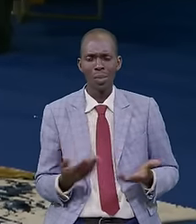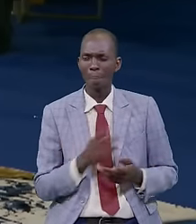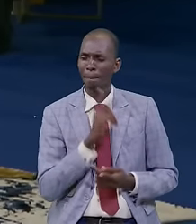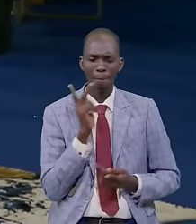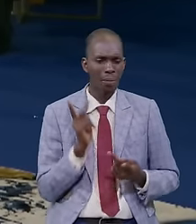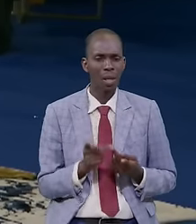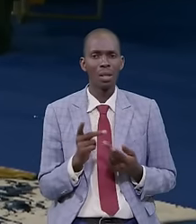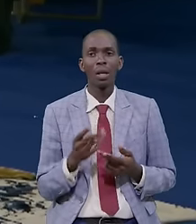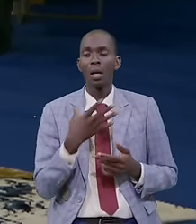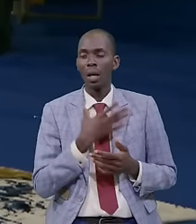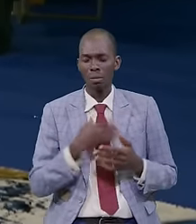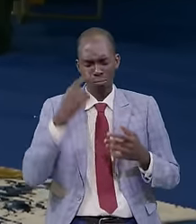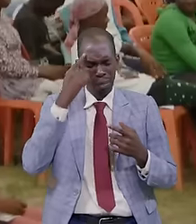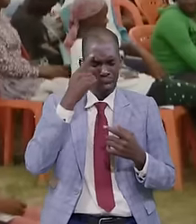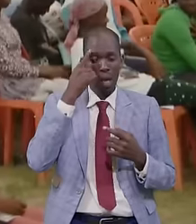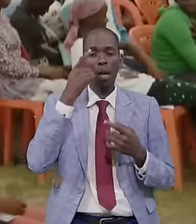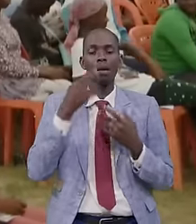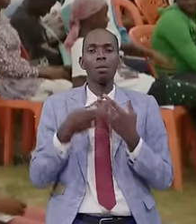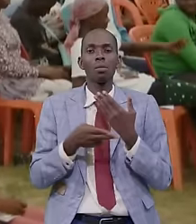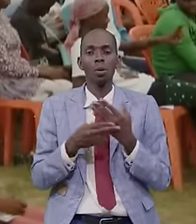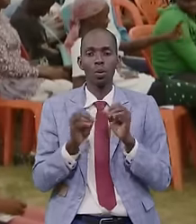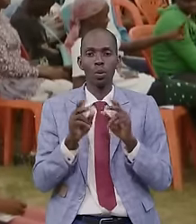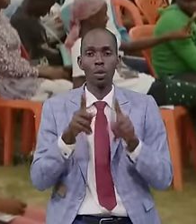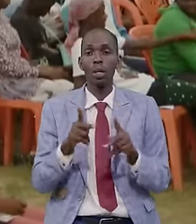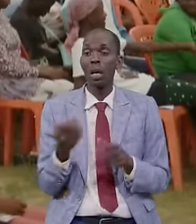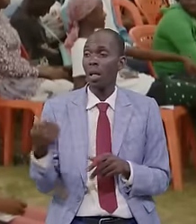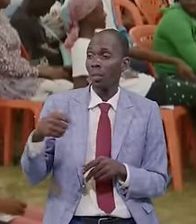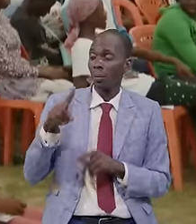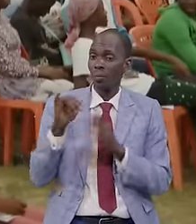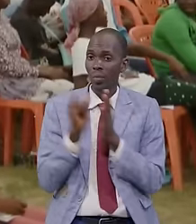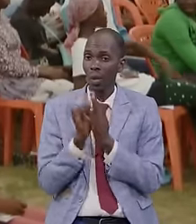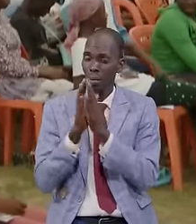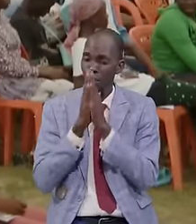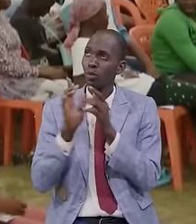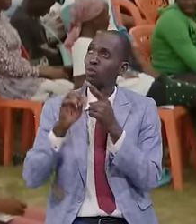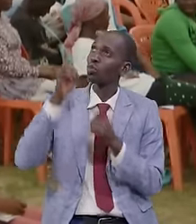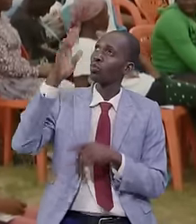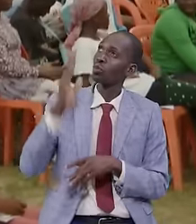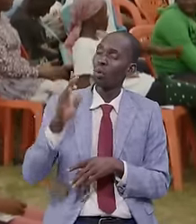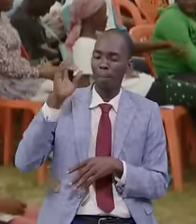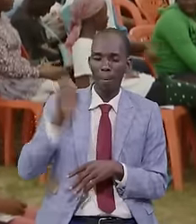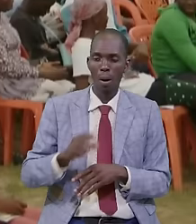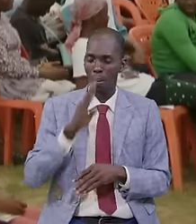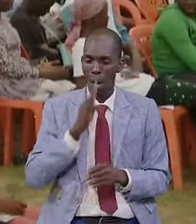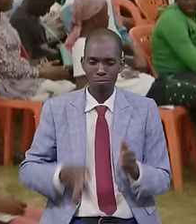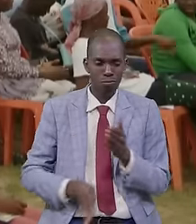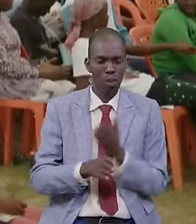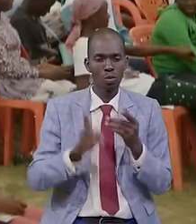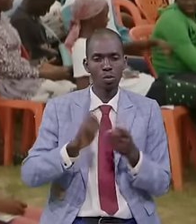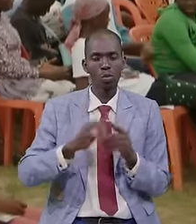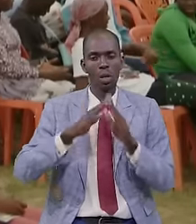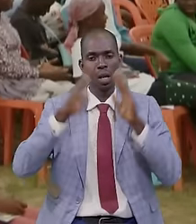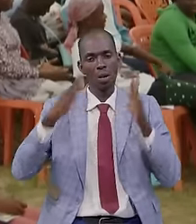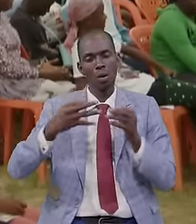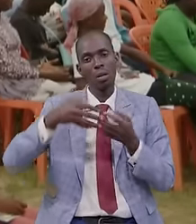to God will be cast into the den of lions. Now,